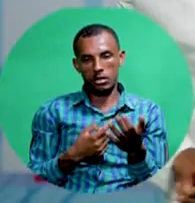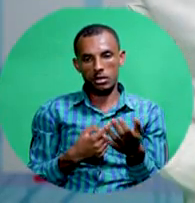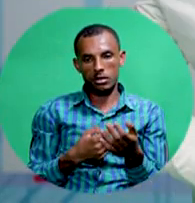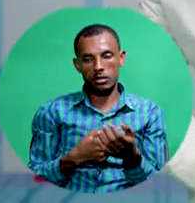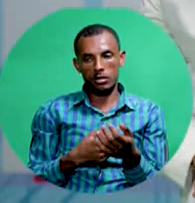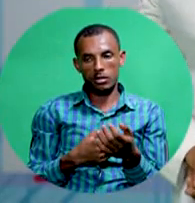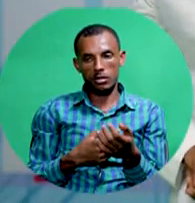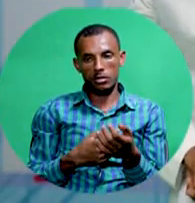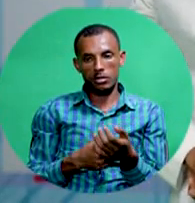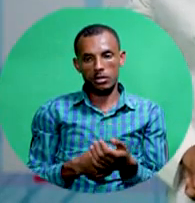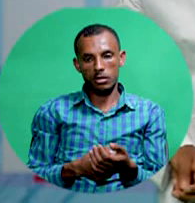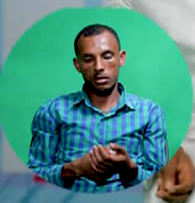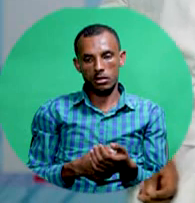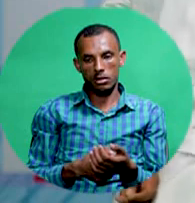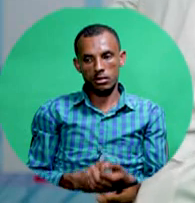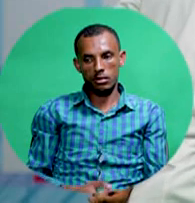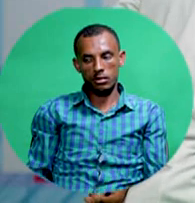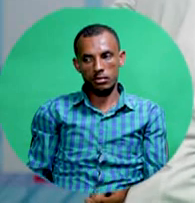Therefore,